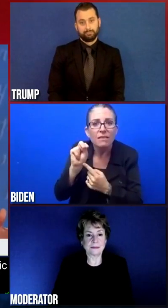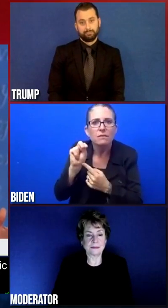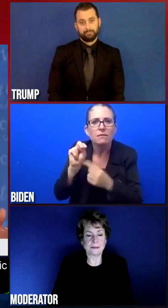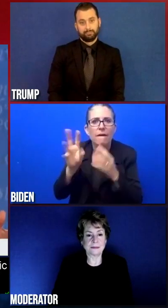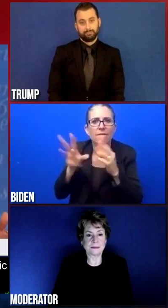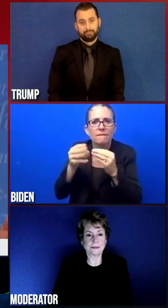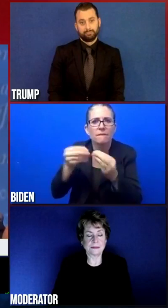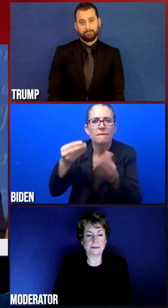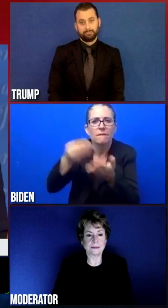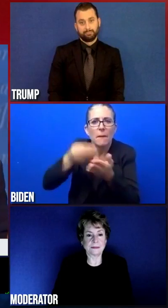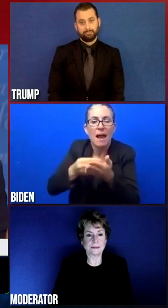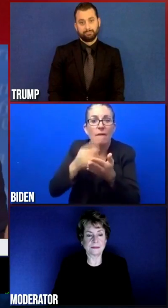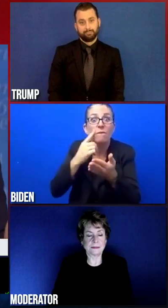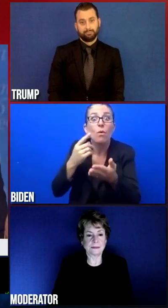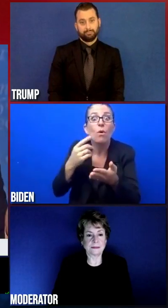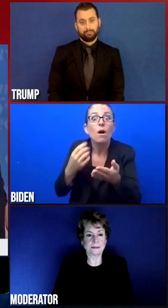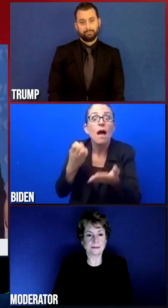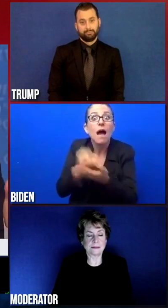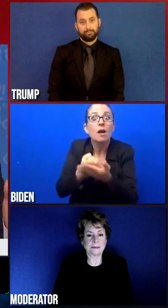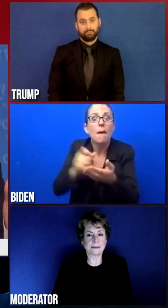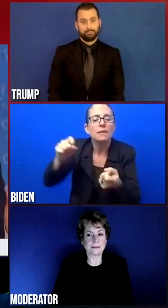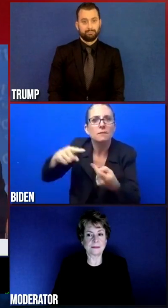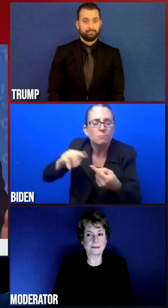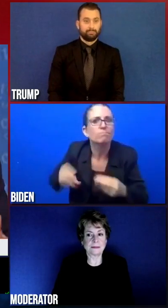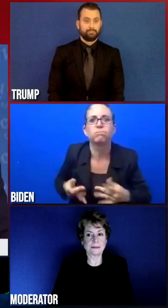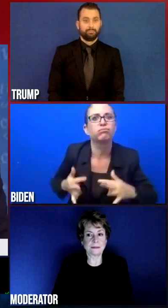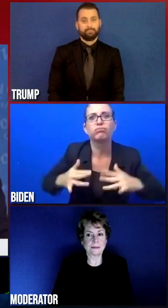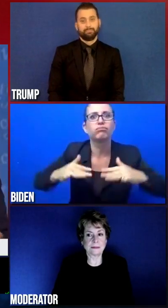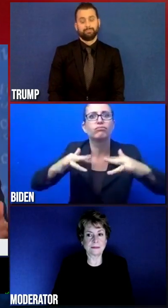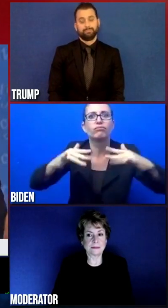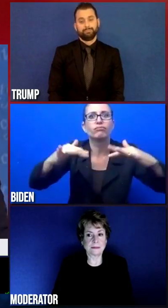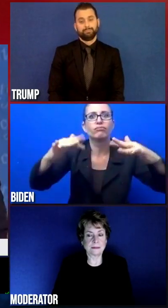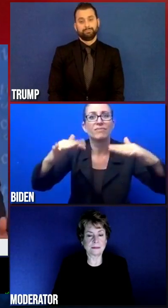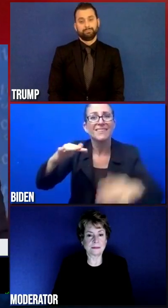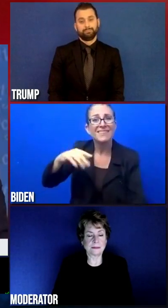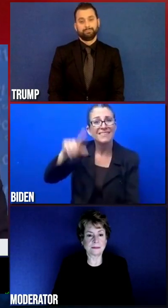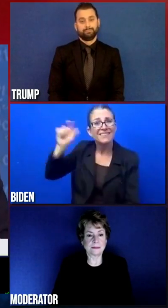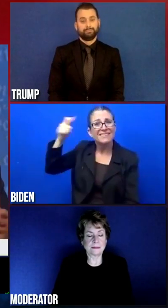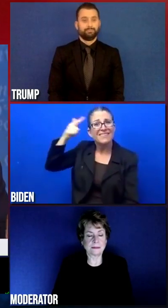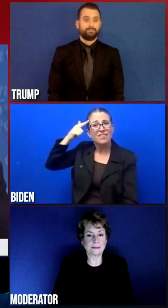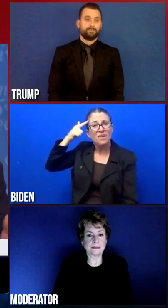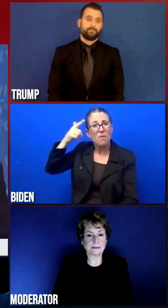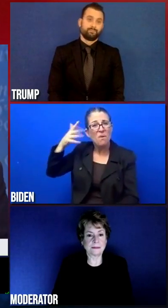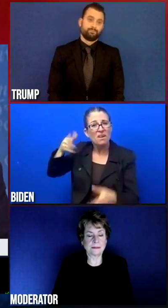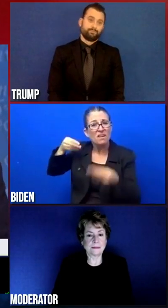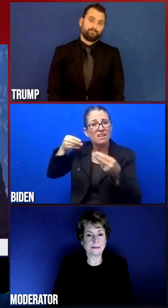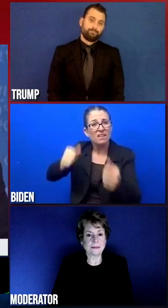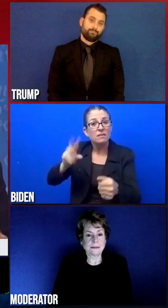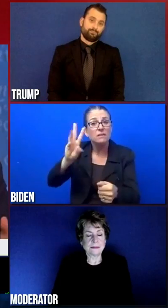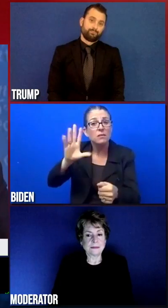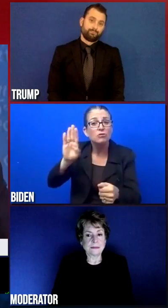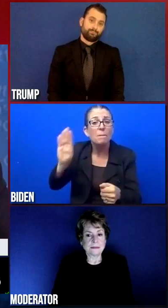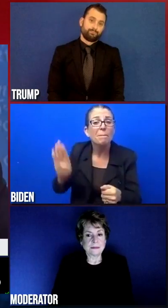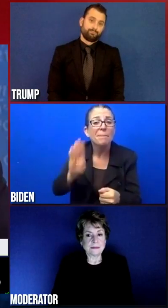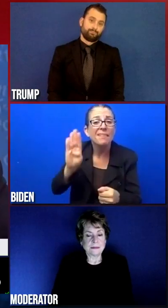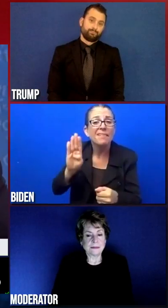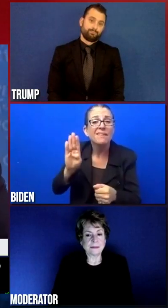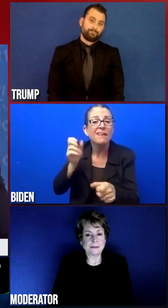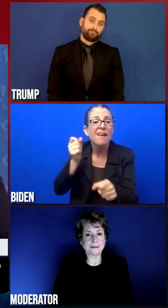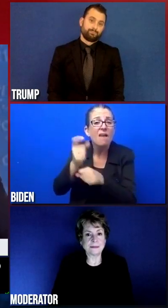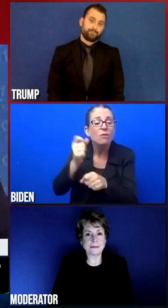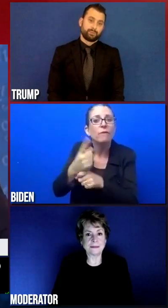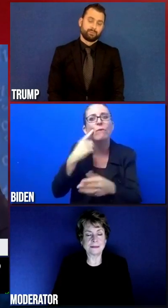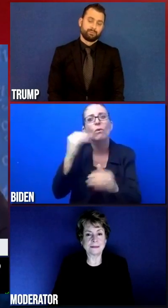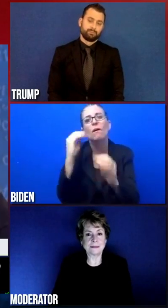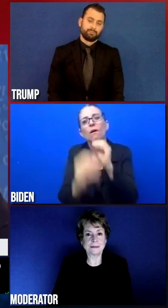spend $600 billion a year on everything from ships to steel to buildings and the like. And under my